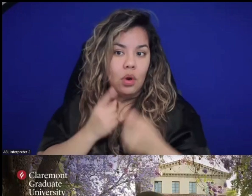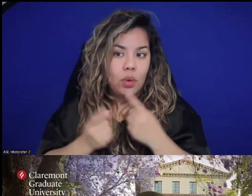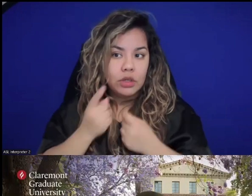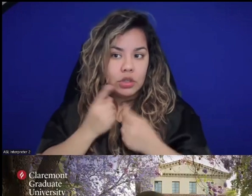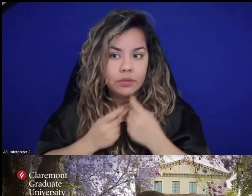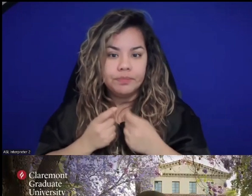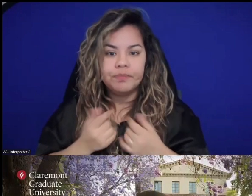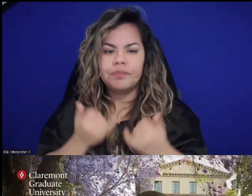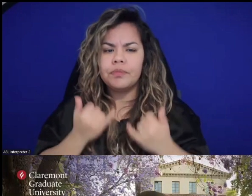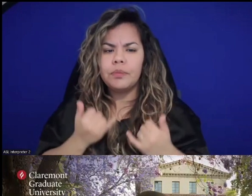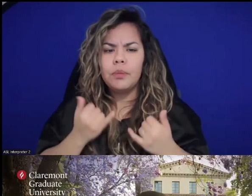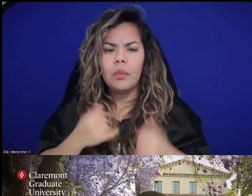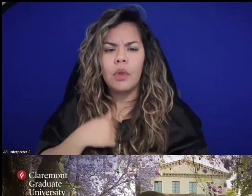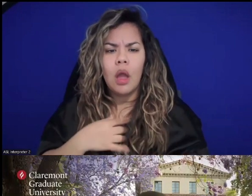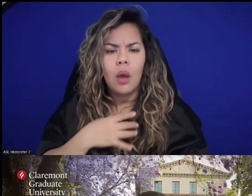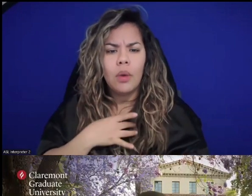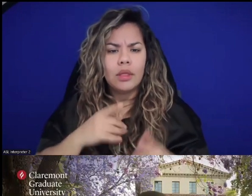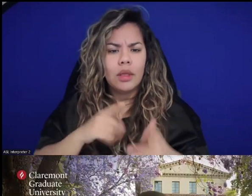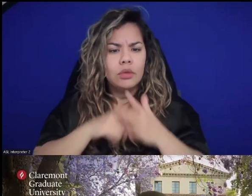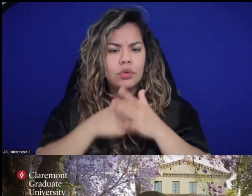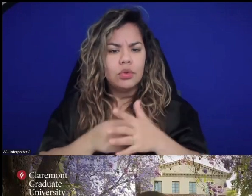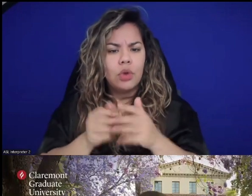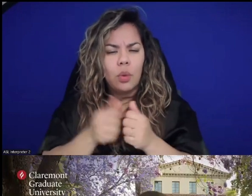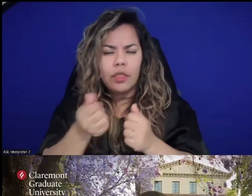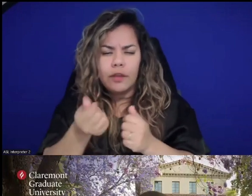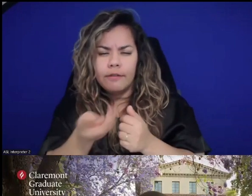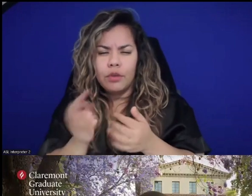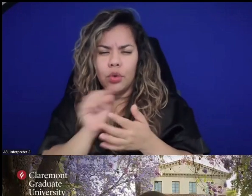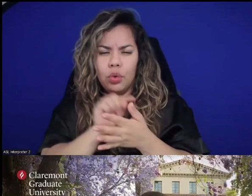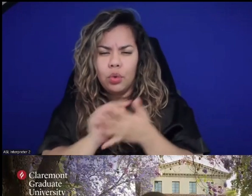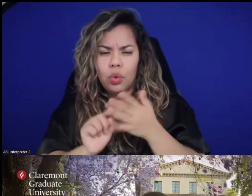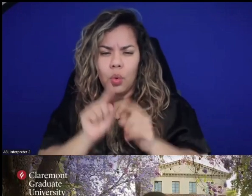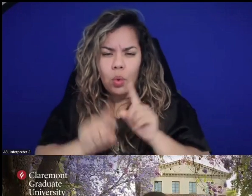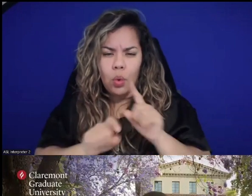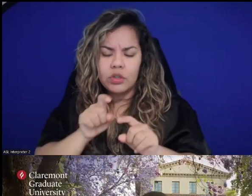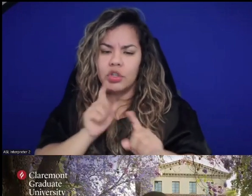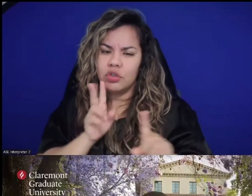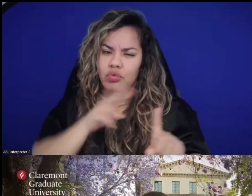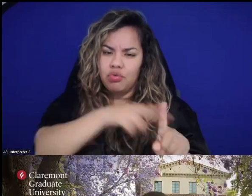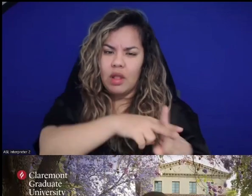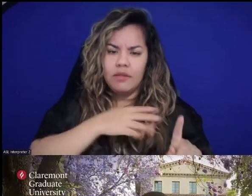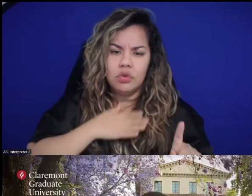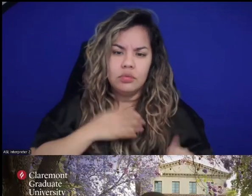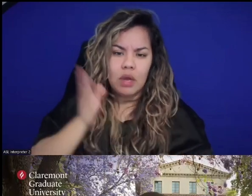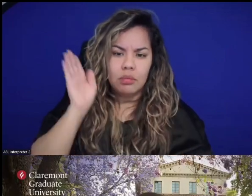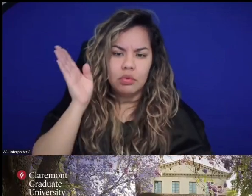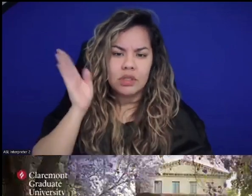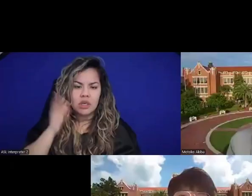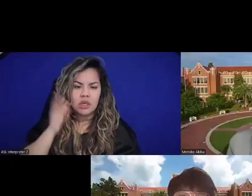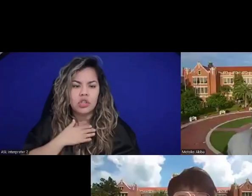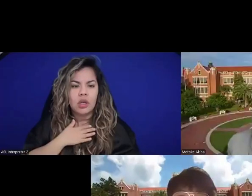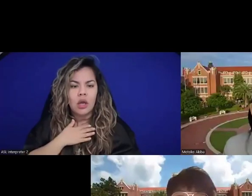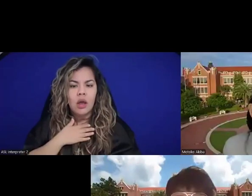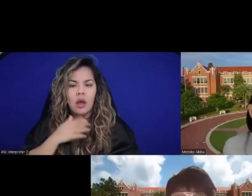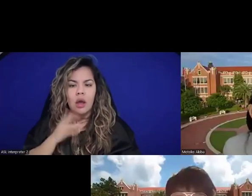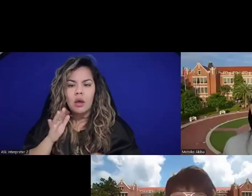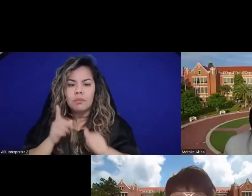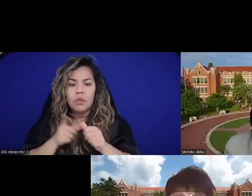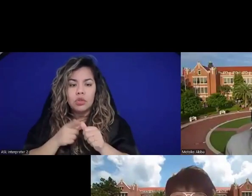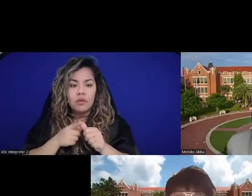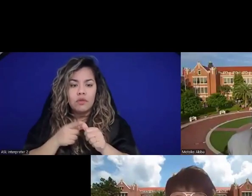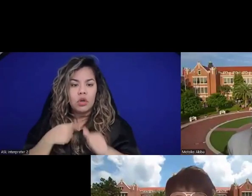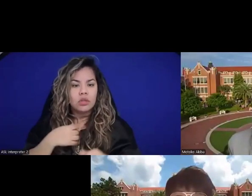to start with a few questions that is relevant to my presentation. So first, I'd like to